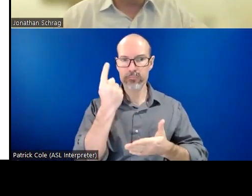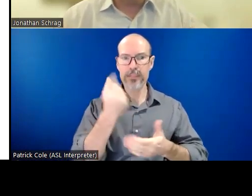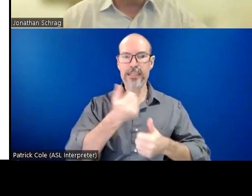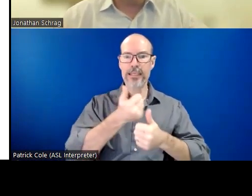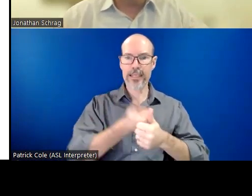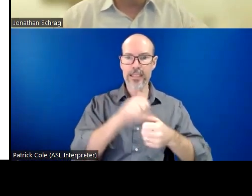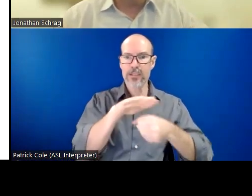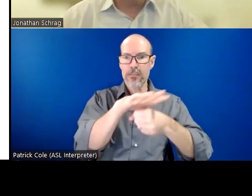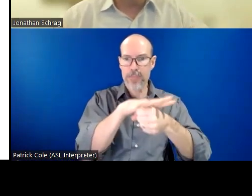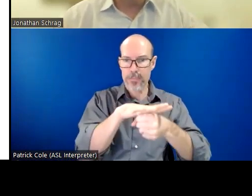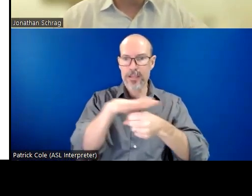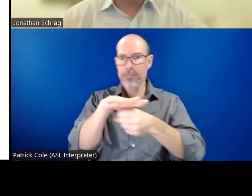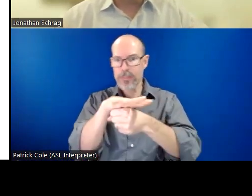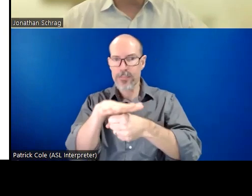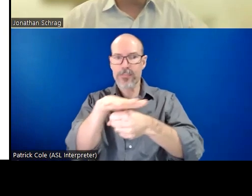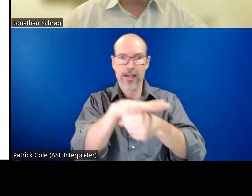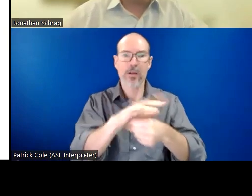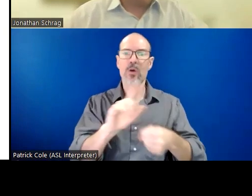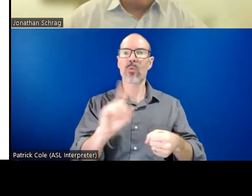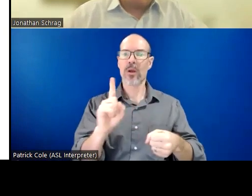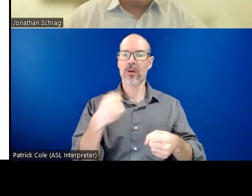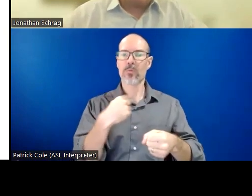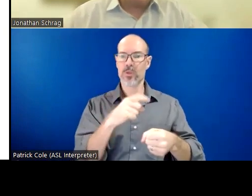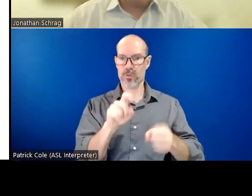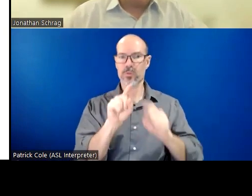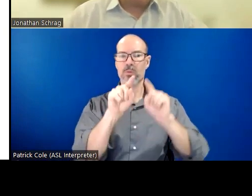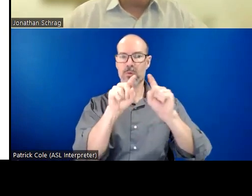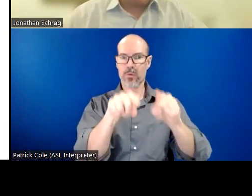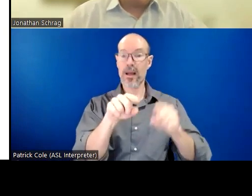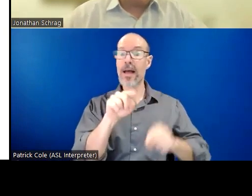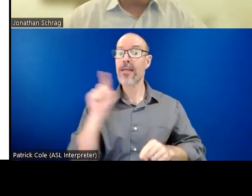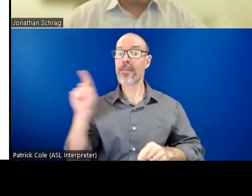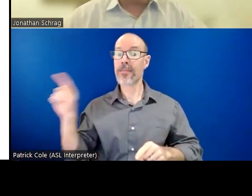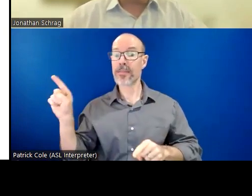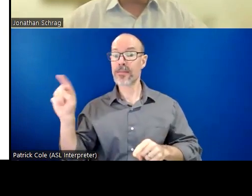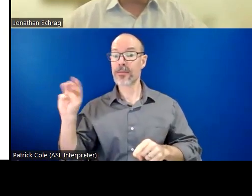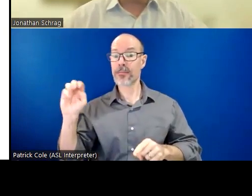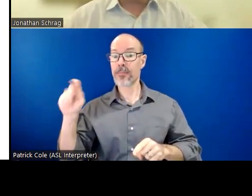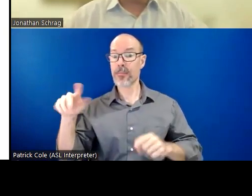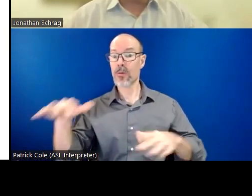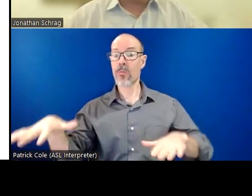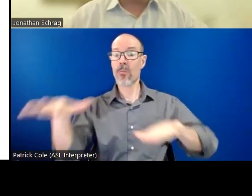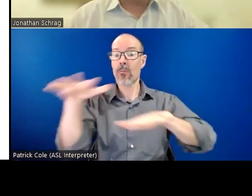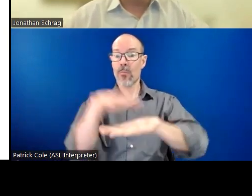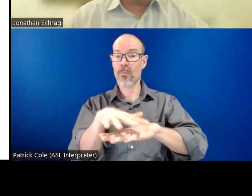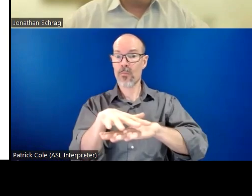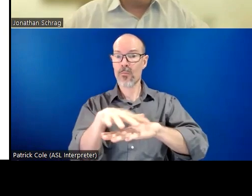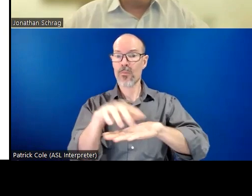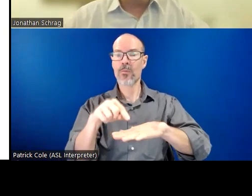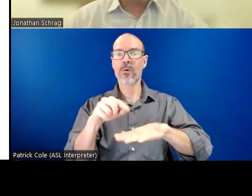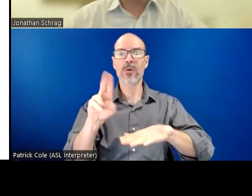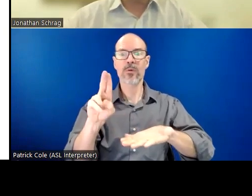of where to go. We can overlay this with the map of what are the US